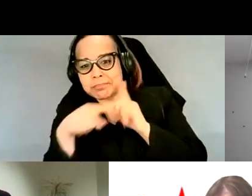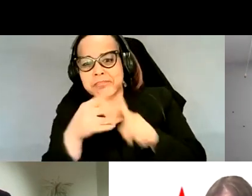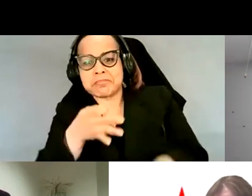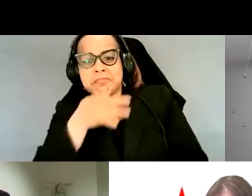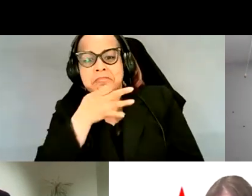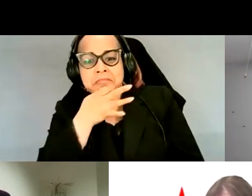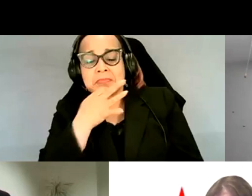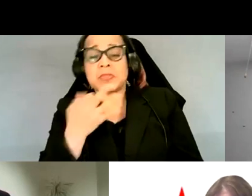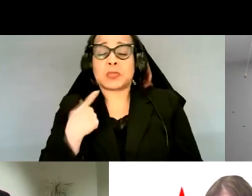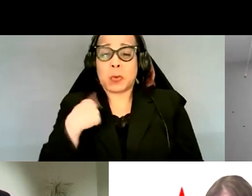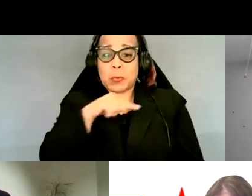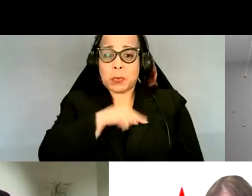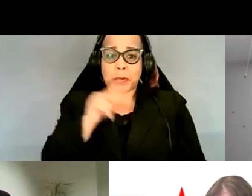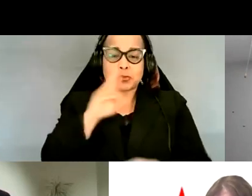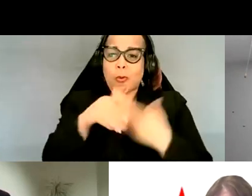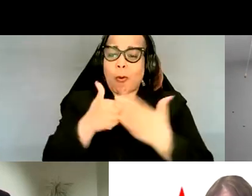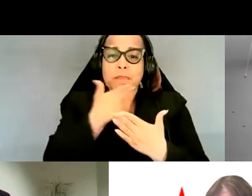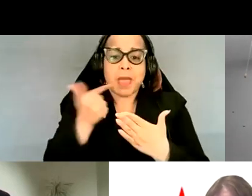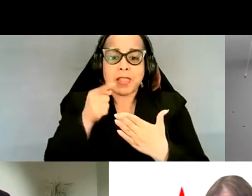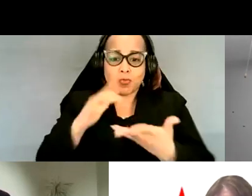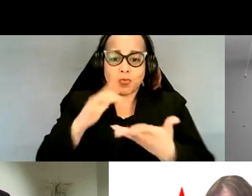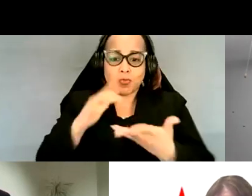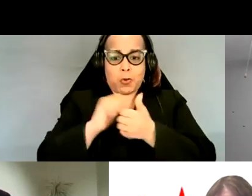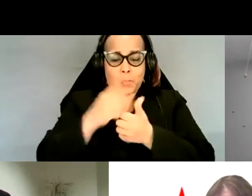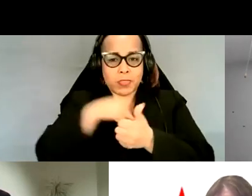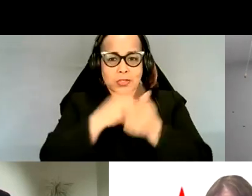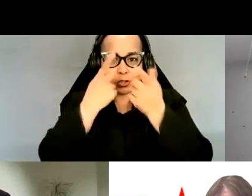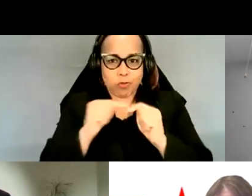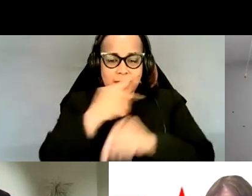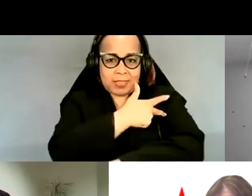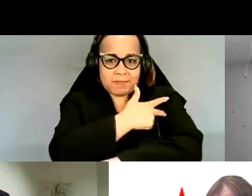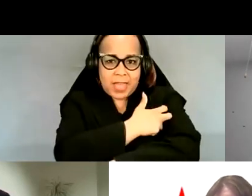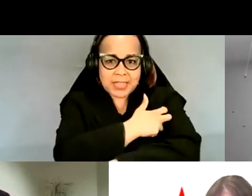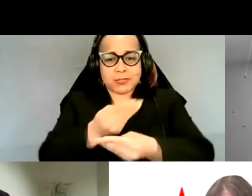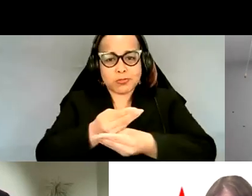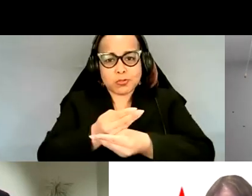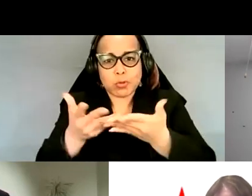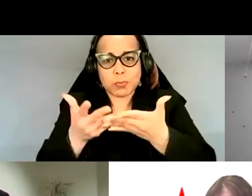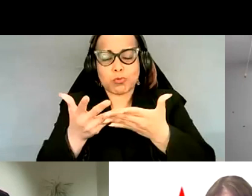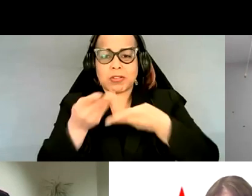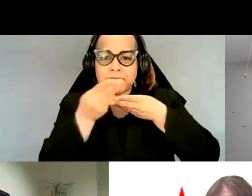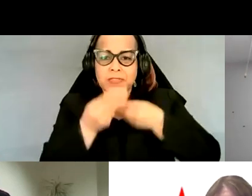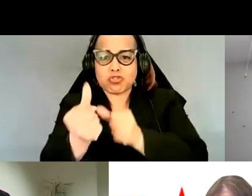so we wish you all the best as you partner with us to try and get these vaccines distributed